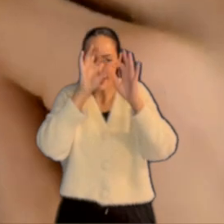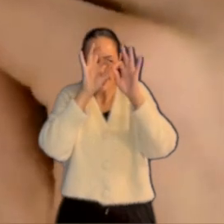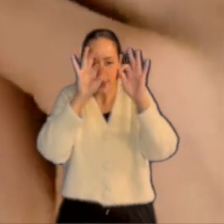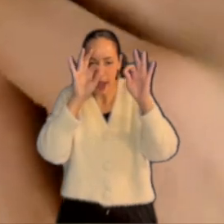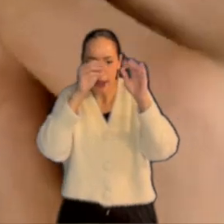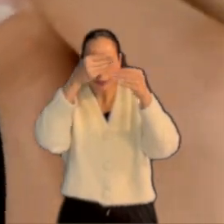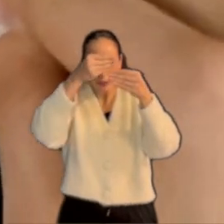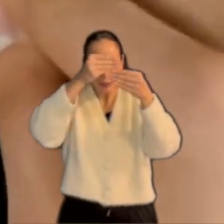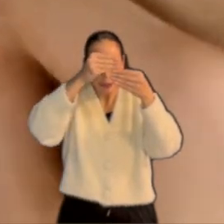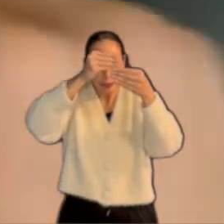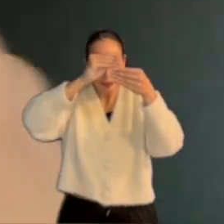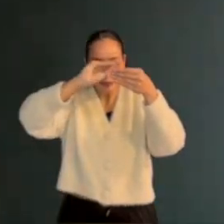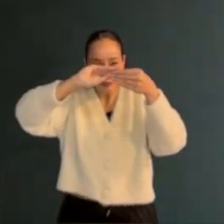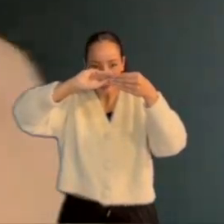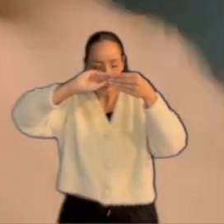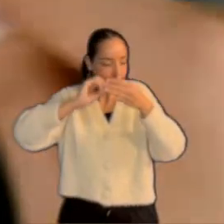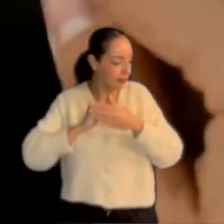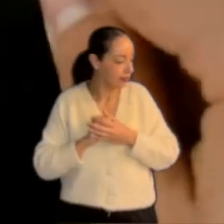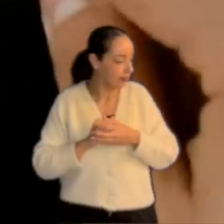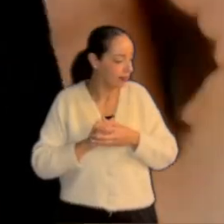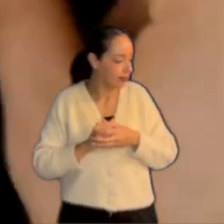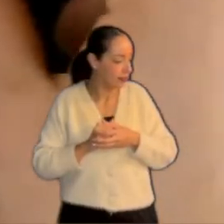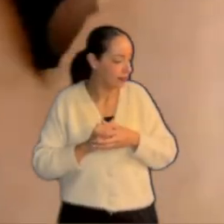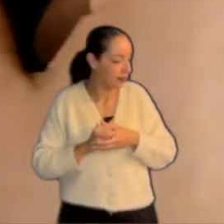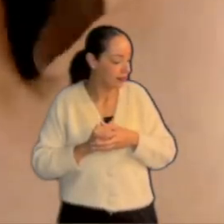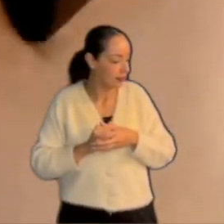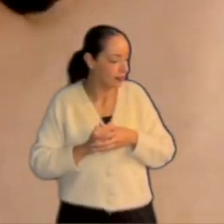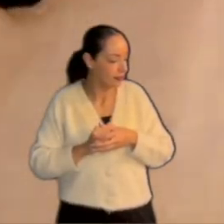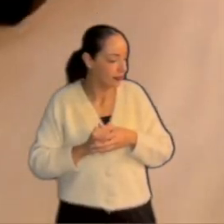Now let's do the same on the lateral corners.